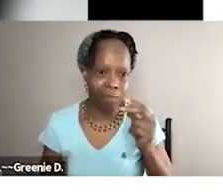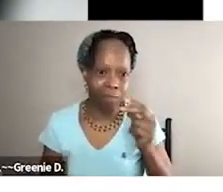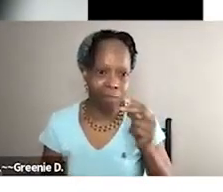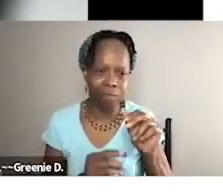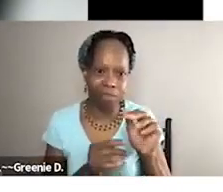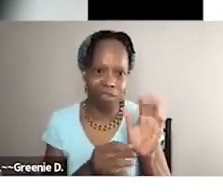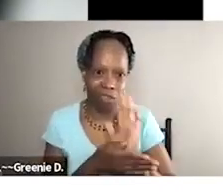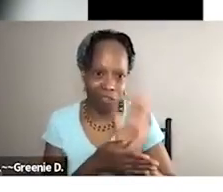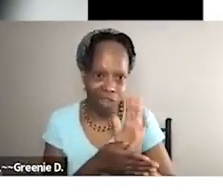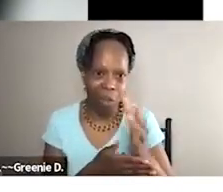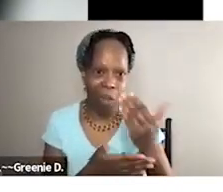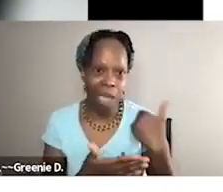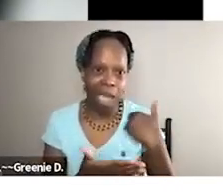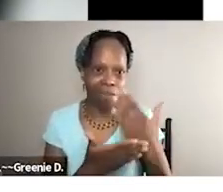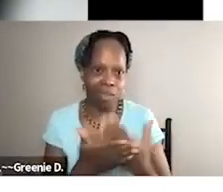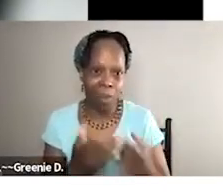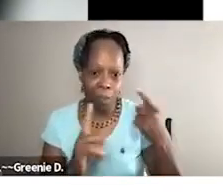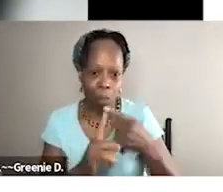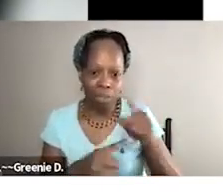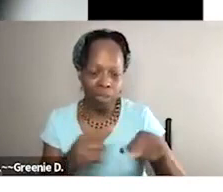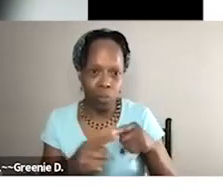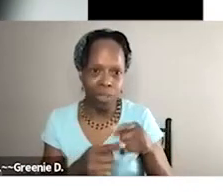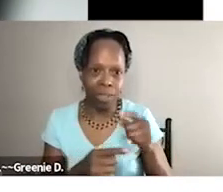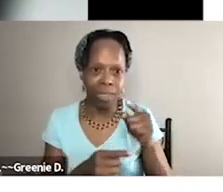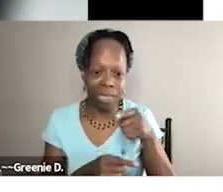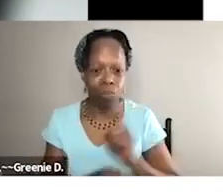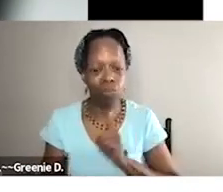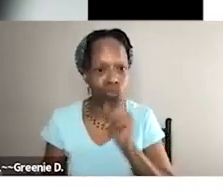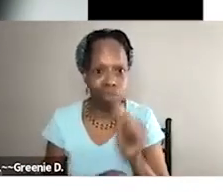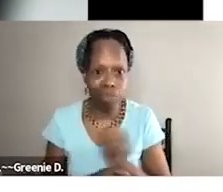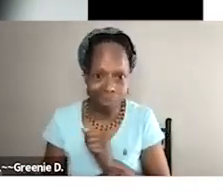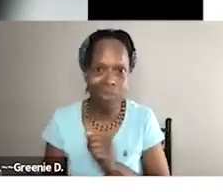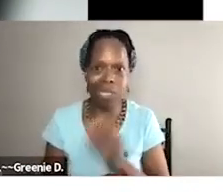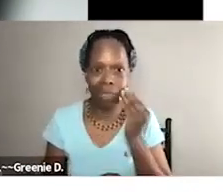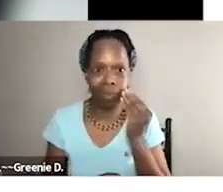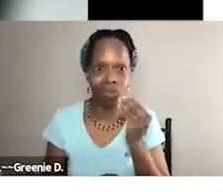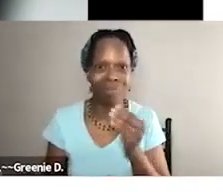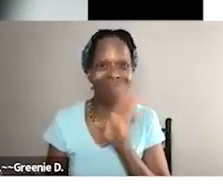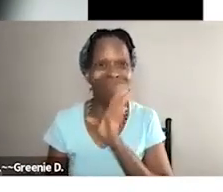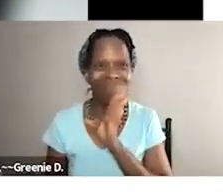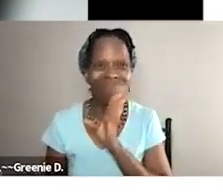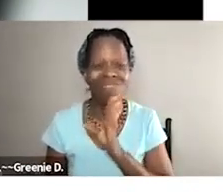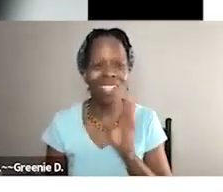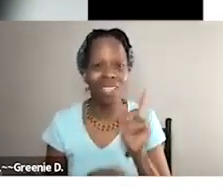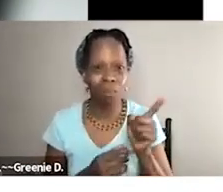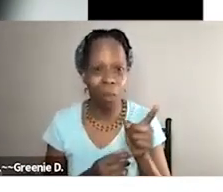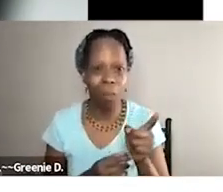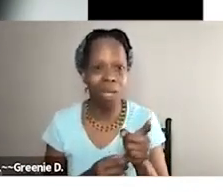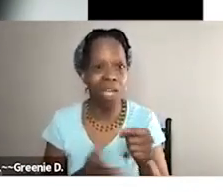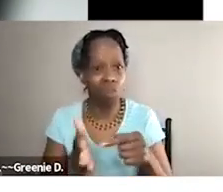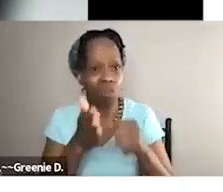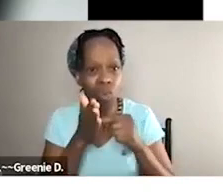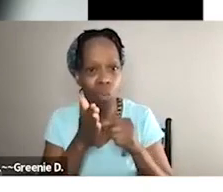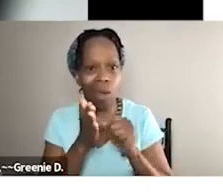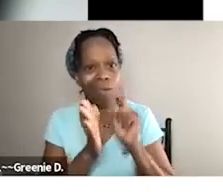language in the video, but that was a genuine emotion that he, and frustration that he was feeling at the moment. It took him hours to get to